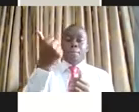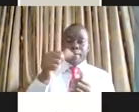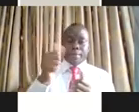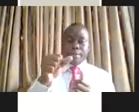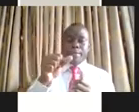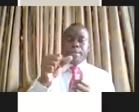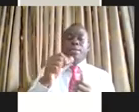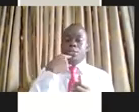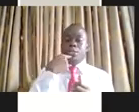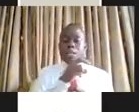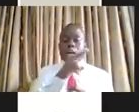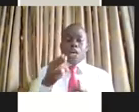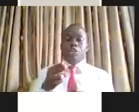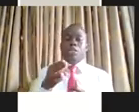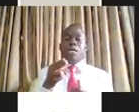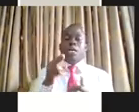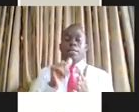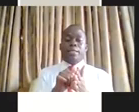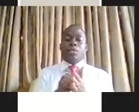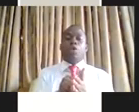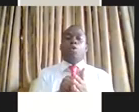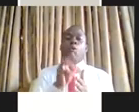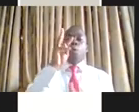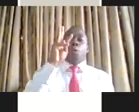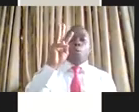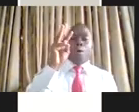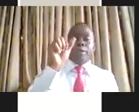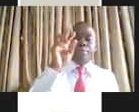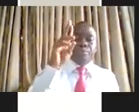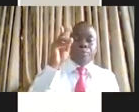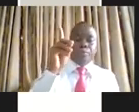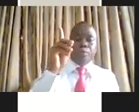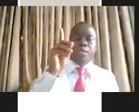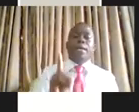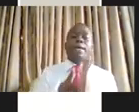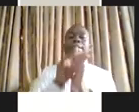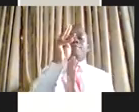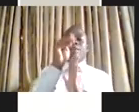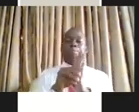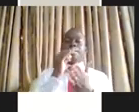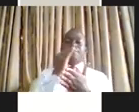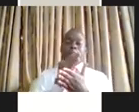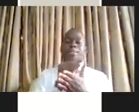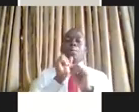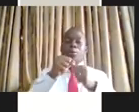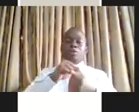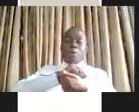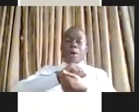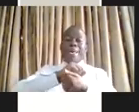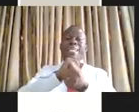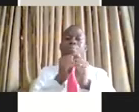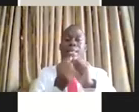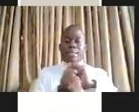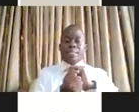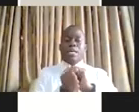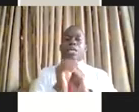explicitly that the Ward Development Fund should replace the Constituency Development Fund.